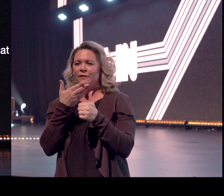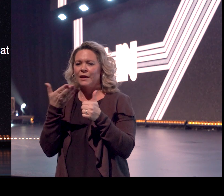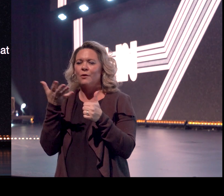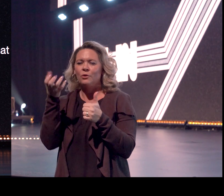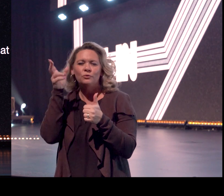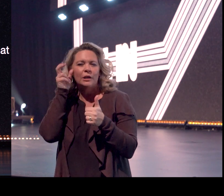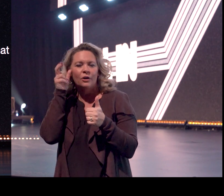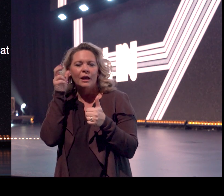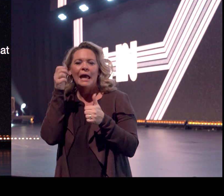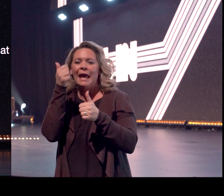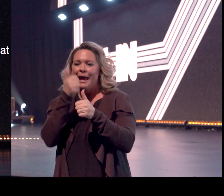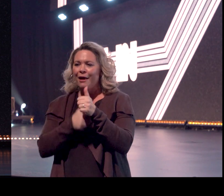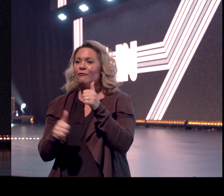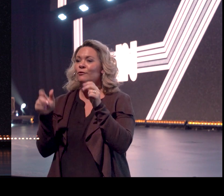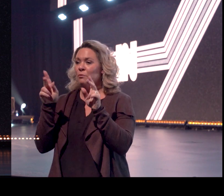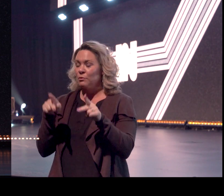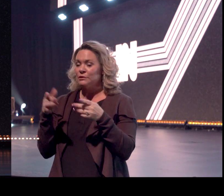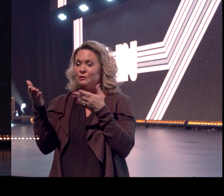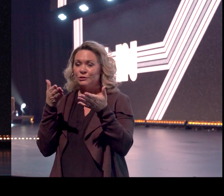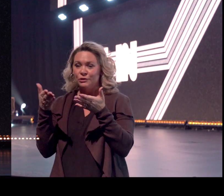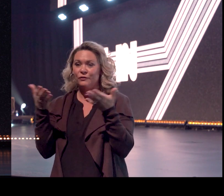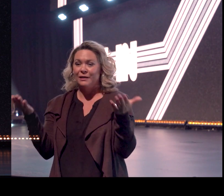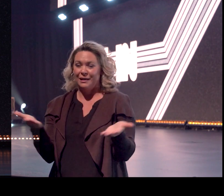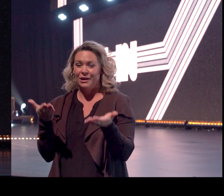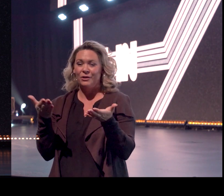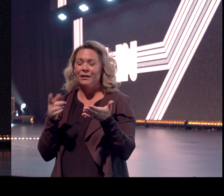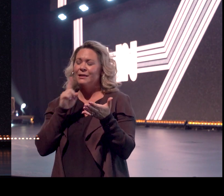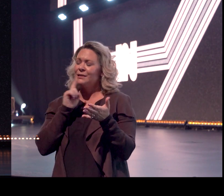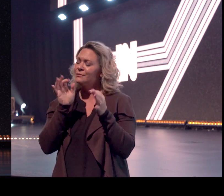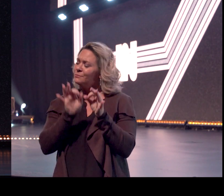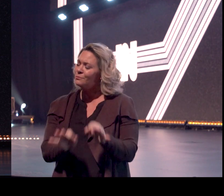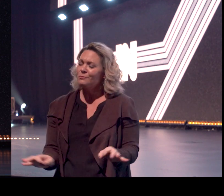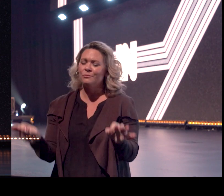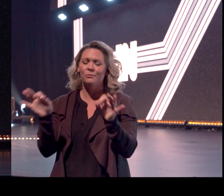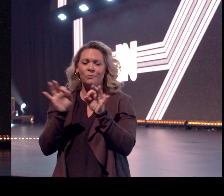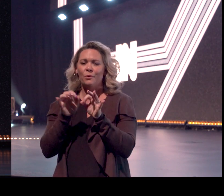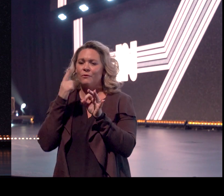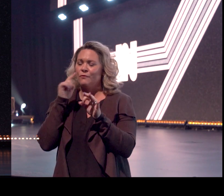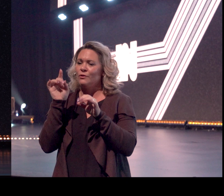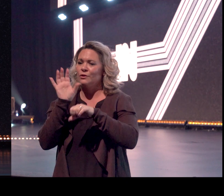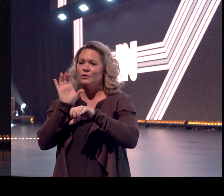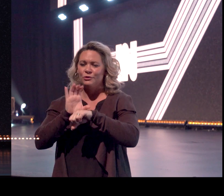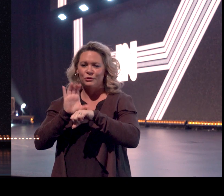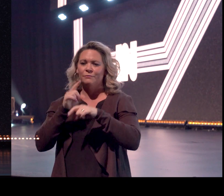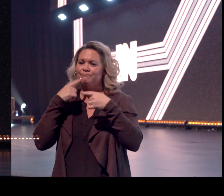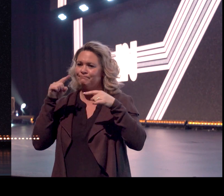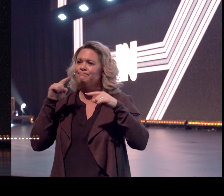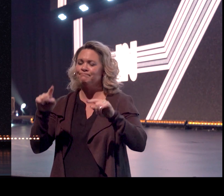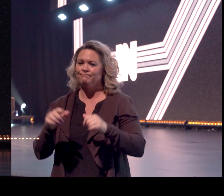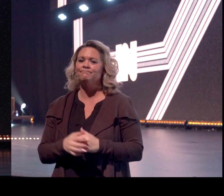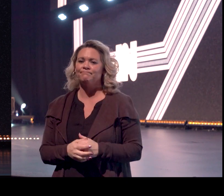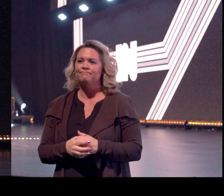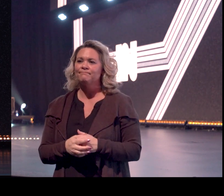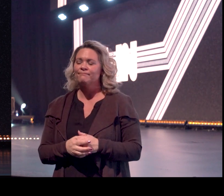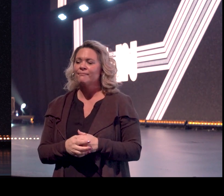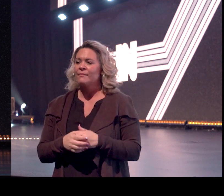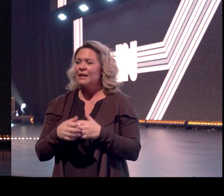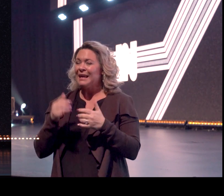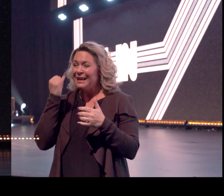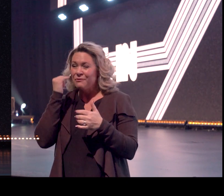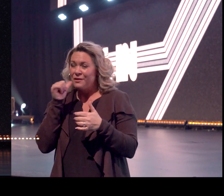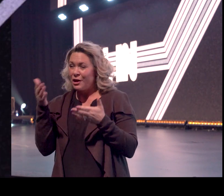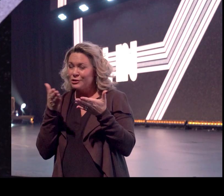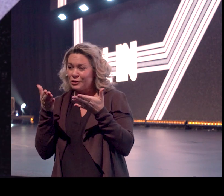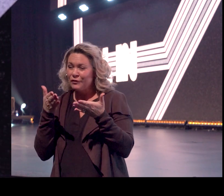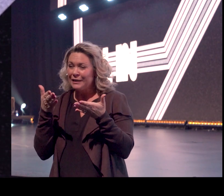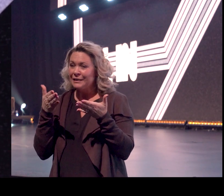want you to hear today is this. Every person serving somewhere matters for us being a thriving church. And if you're not serving today, I'm